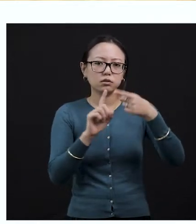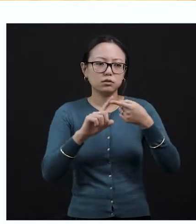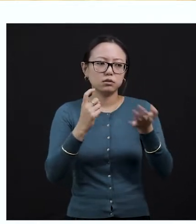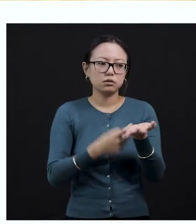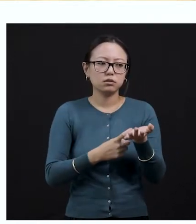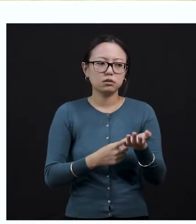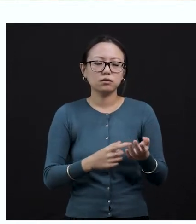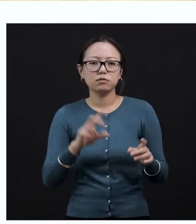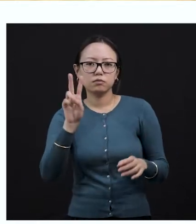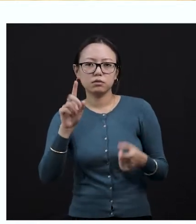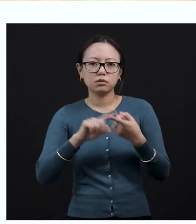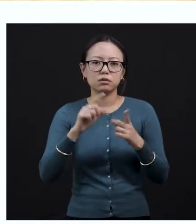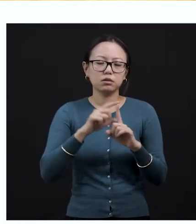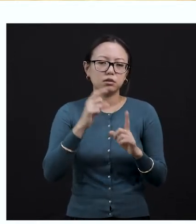Aryankas,